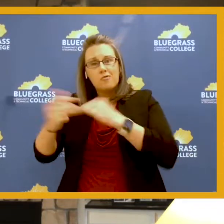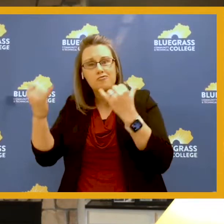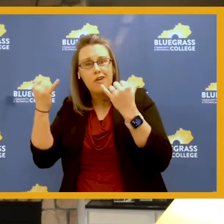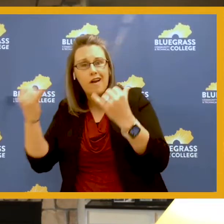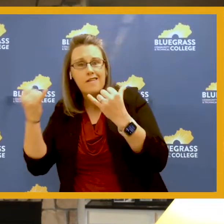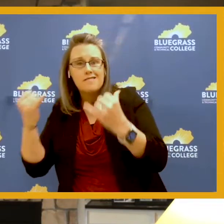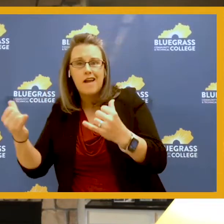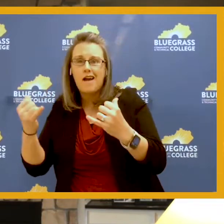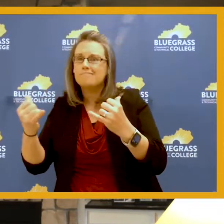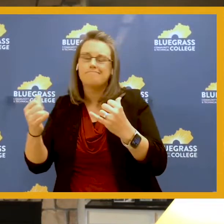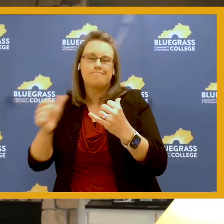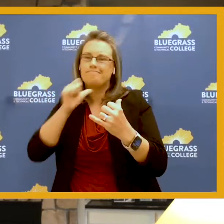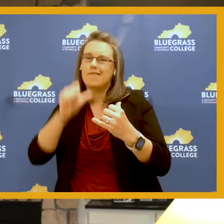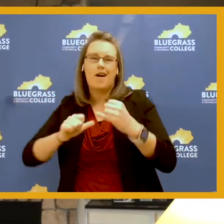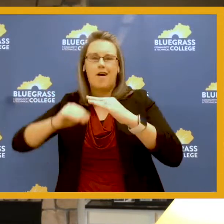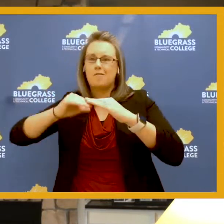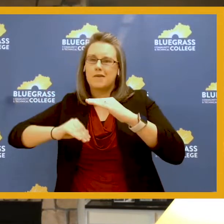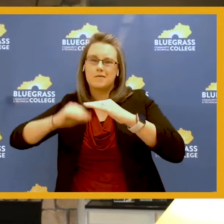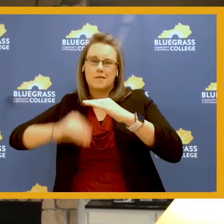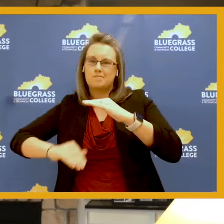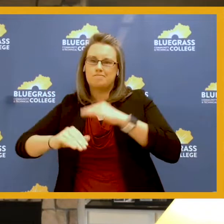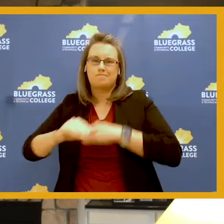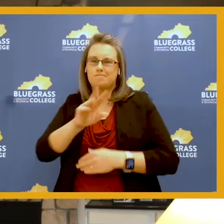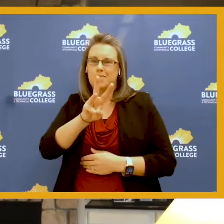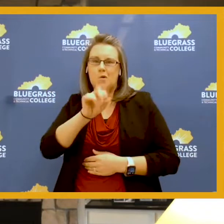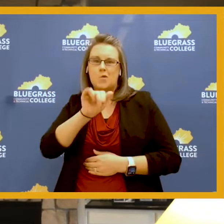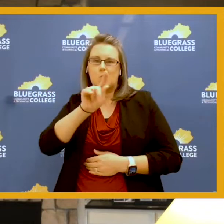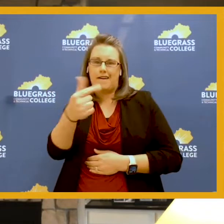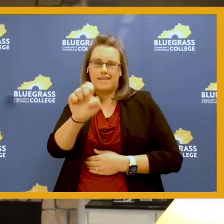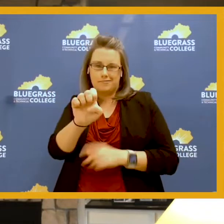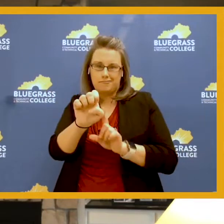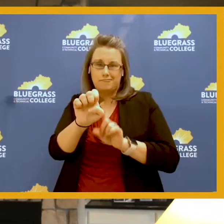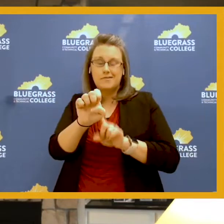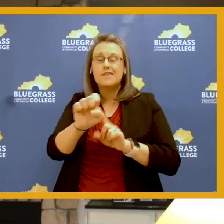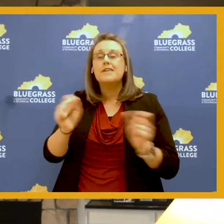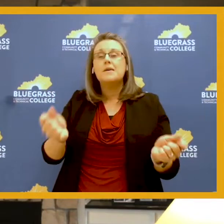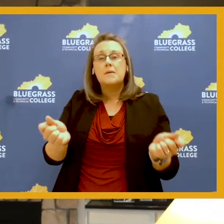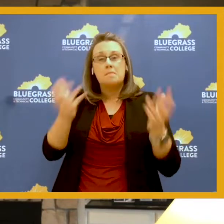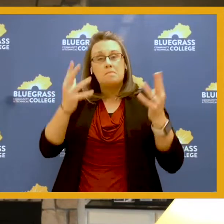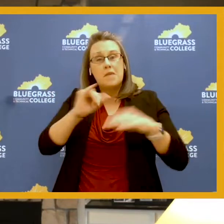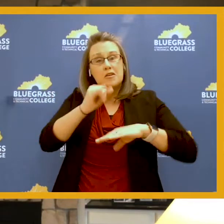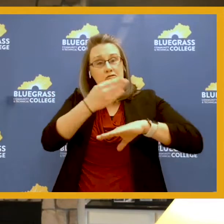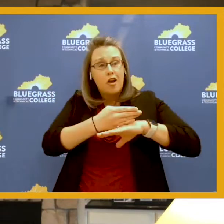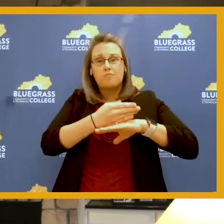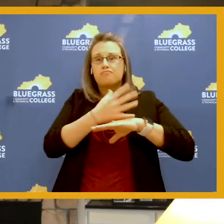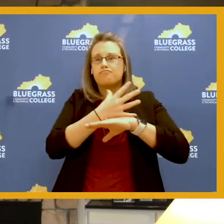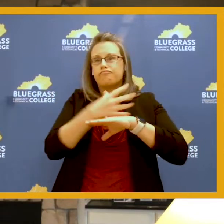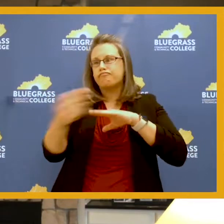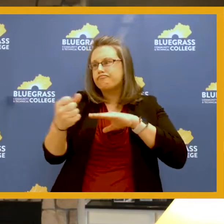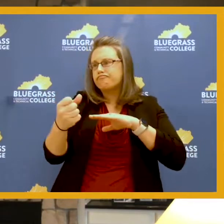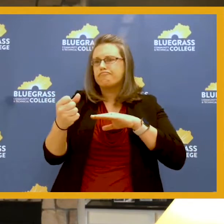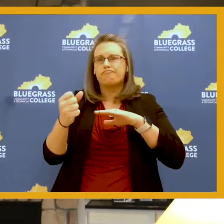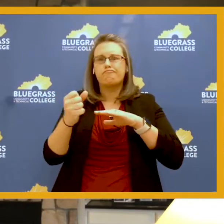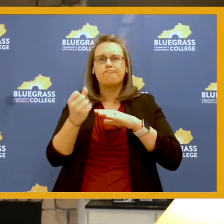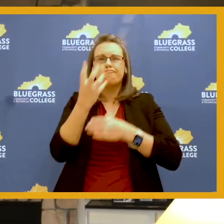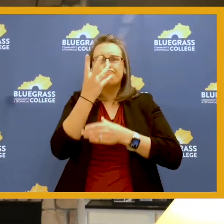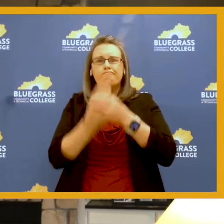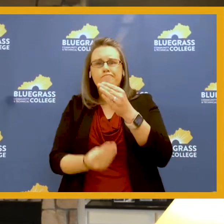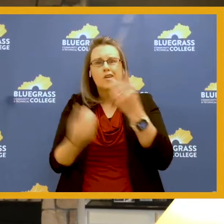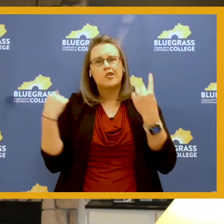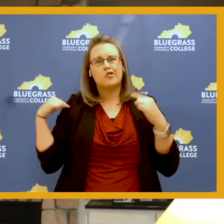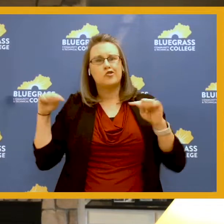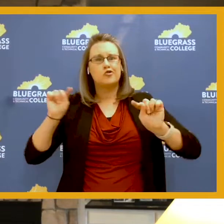minimum wage positions in the hospitality area and in the retail sectors. Now, many of those jobs have disappeared during